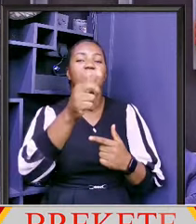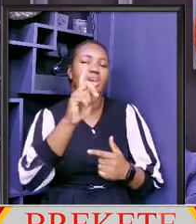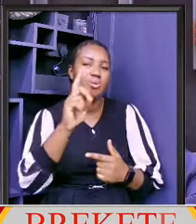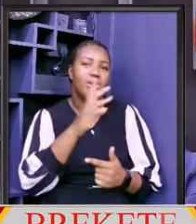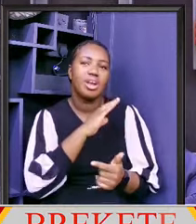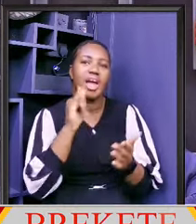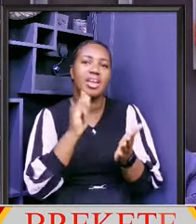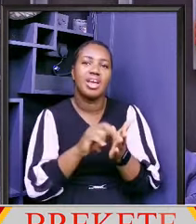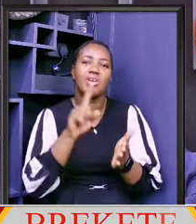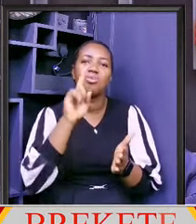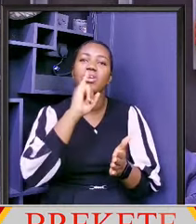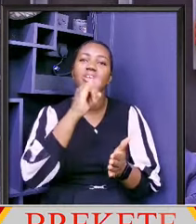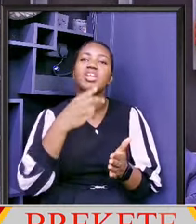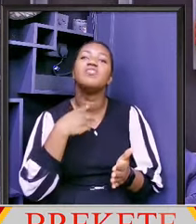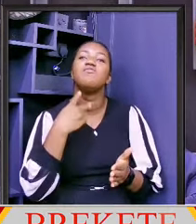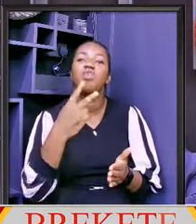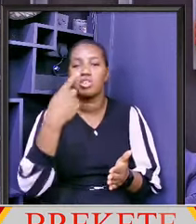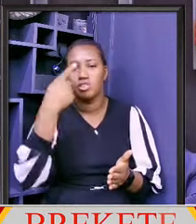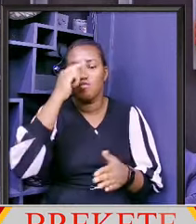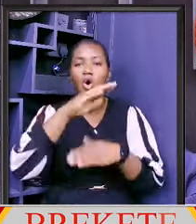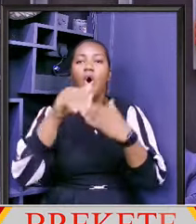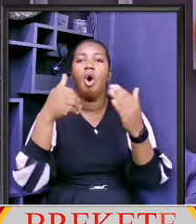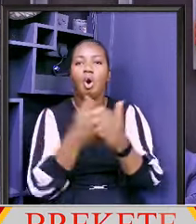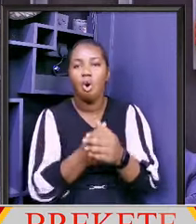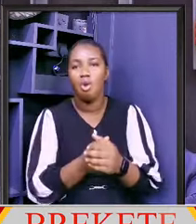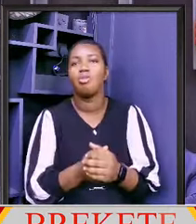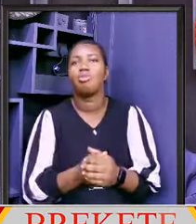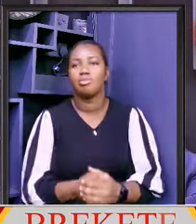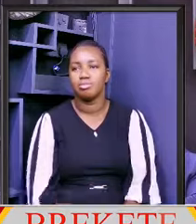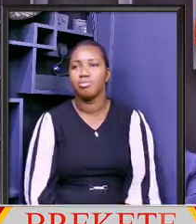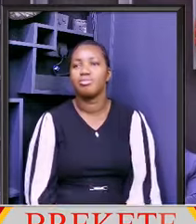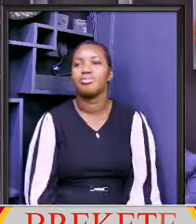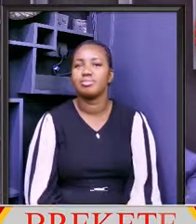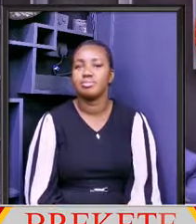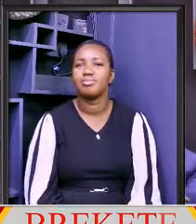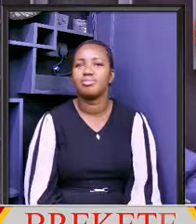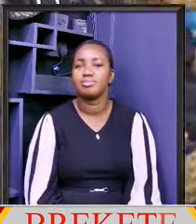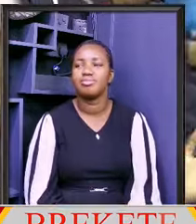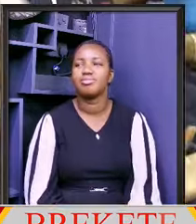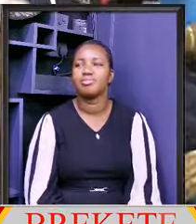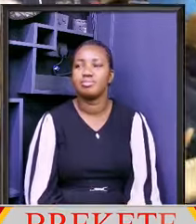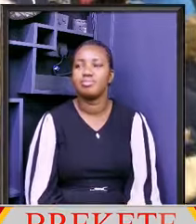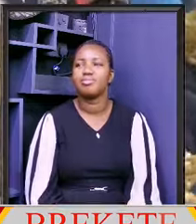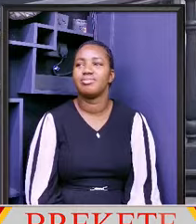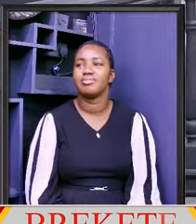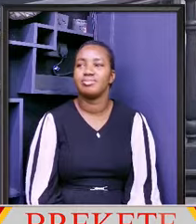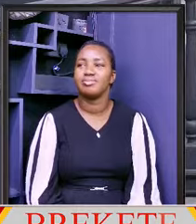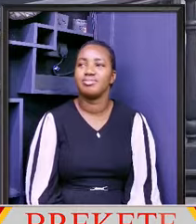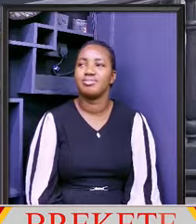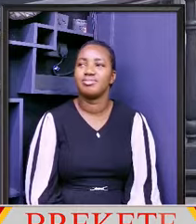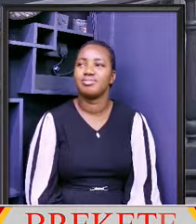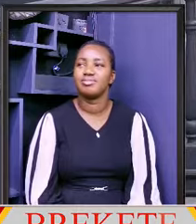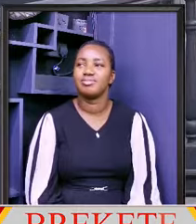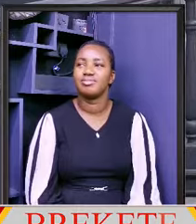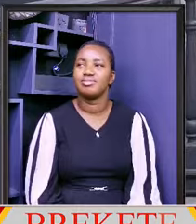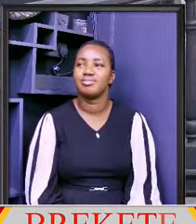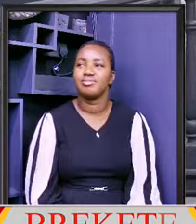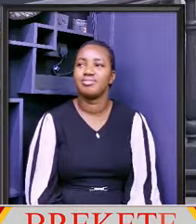one, now the voice for all. Okurora one. Okurora one. Hey! One, oh, one.